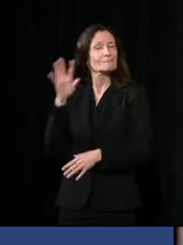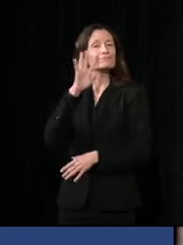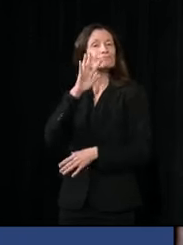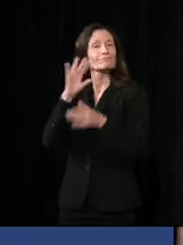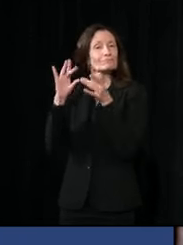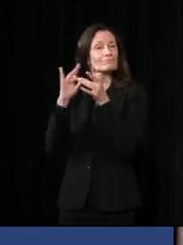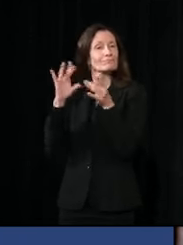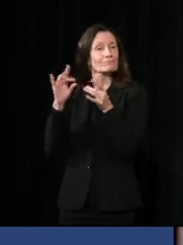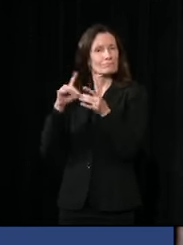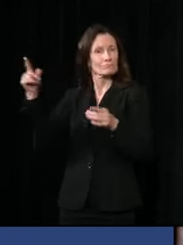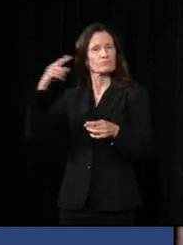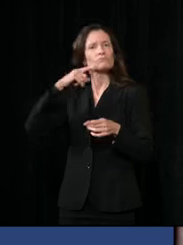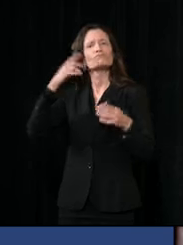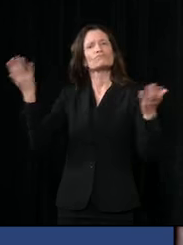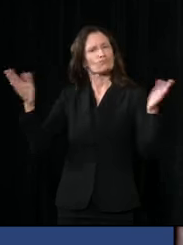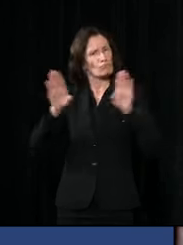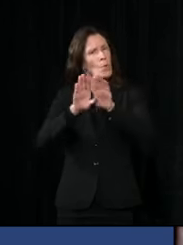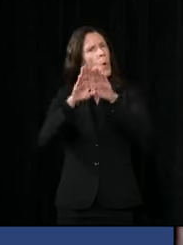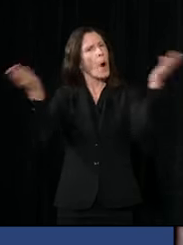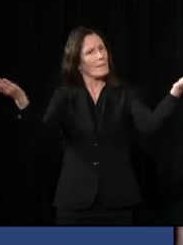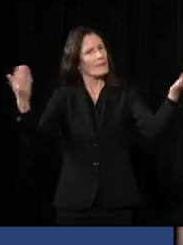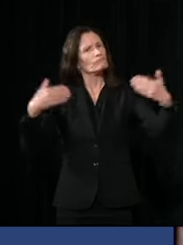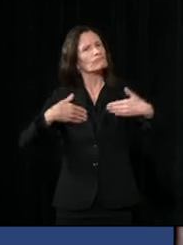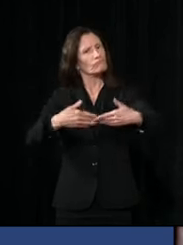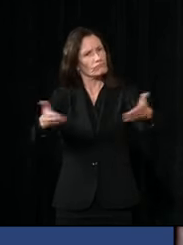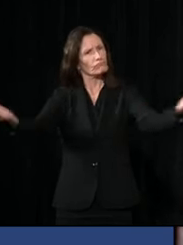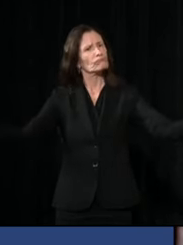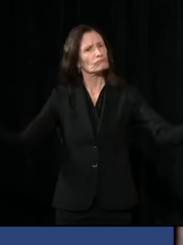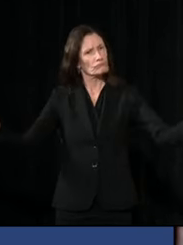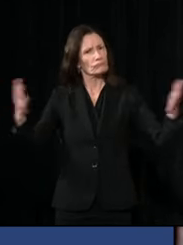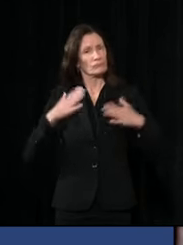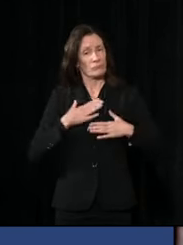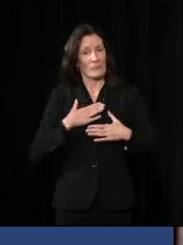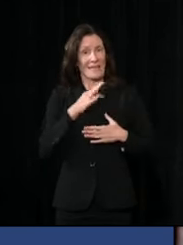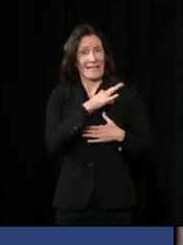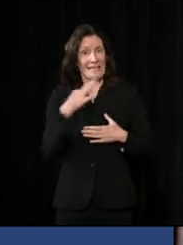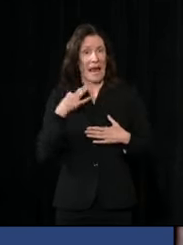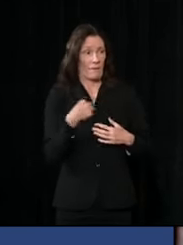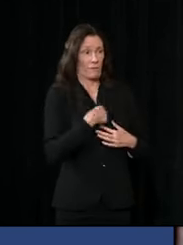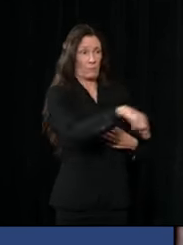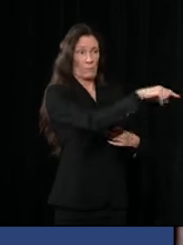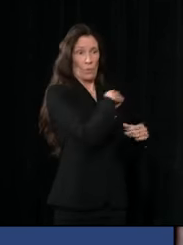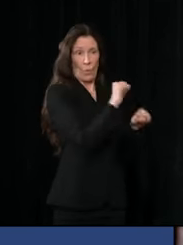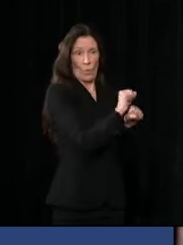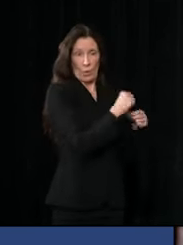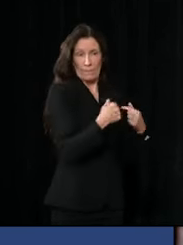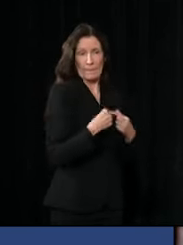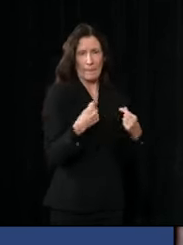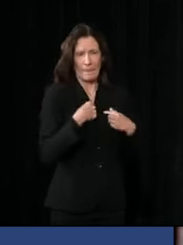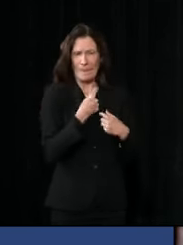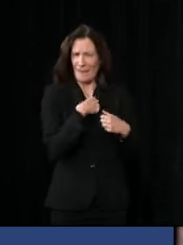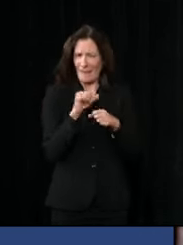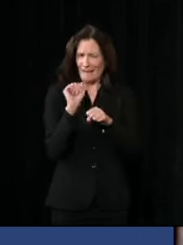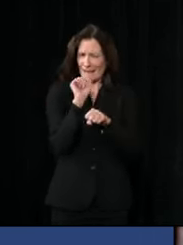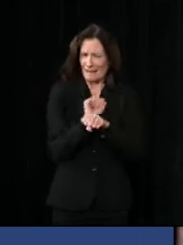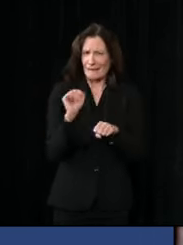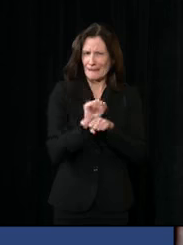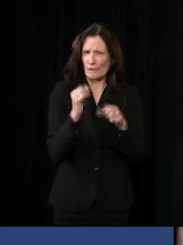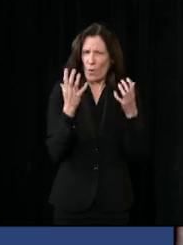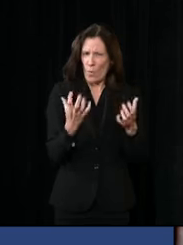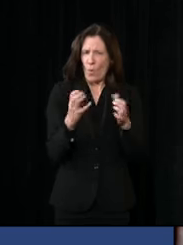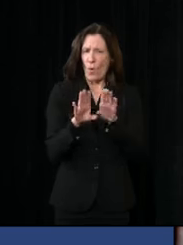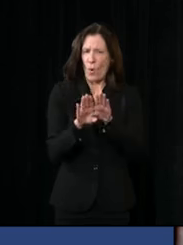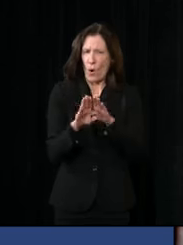reopen Pennsylvania. And we're going to make sure we have a plan that respects the reality of the situation on the ground and that works